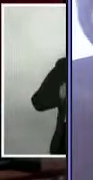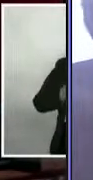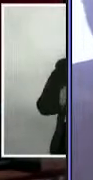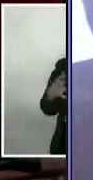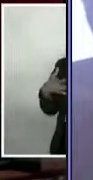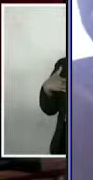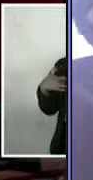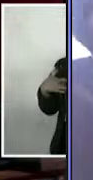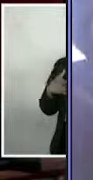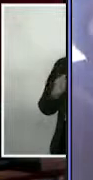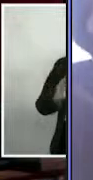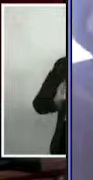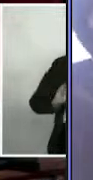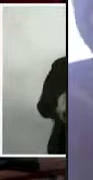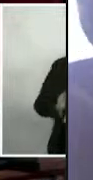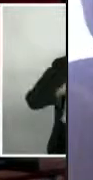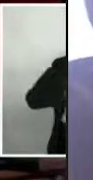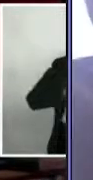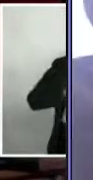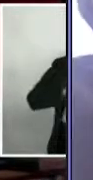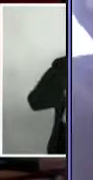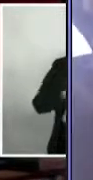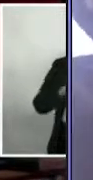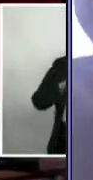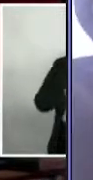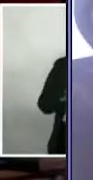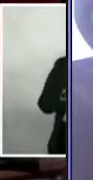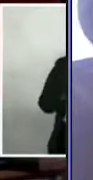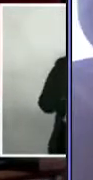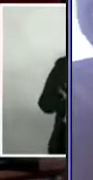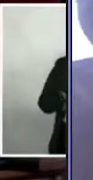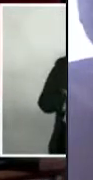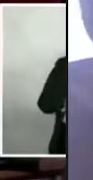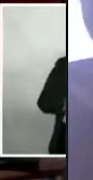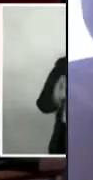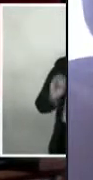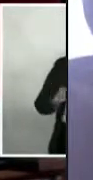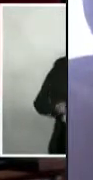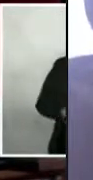ungagcwaliswa kwezikhala on critical positions.